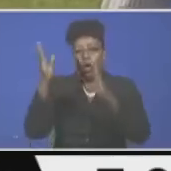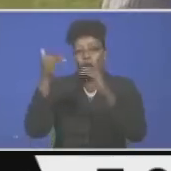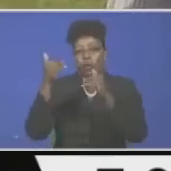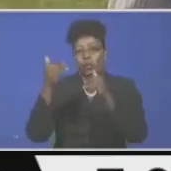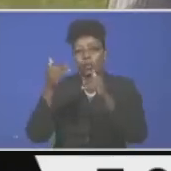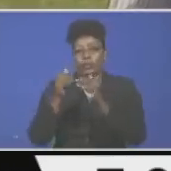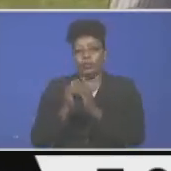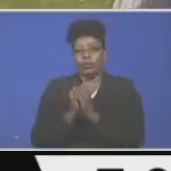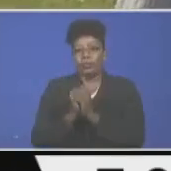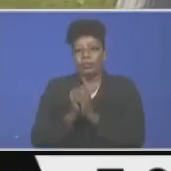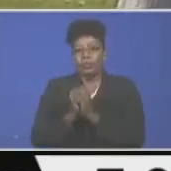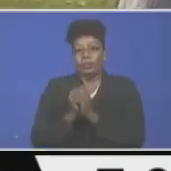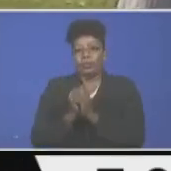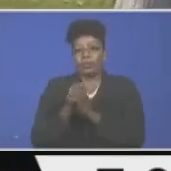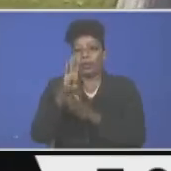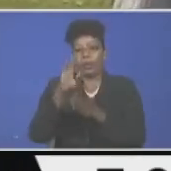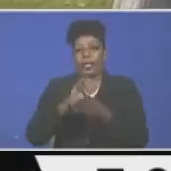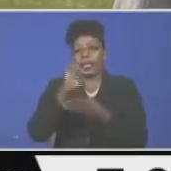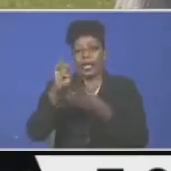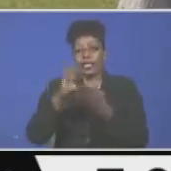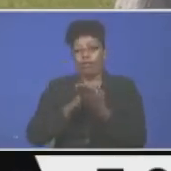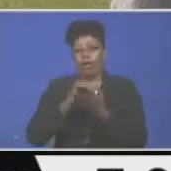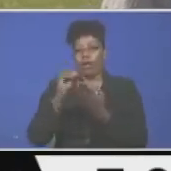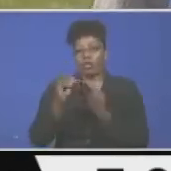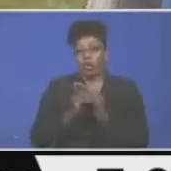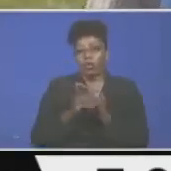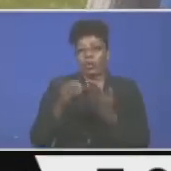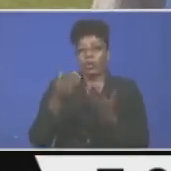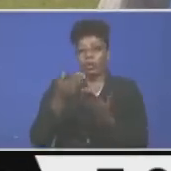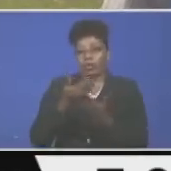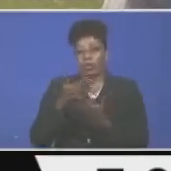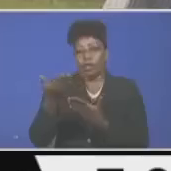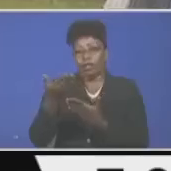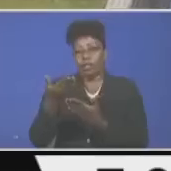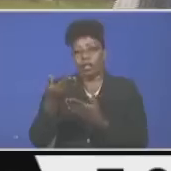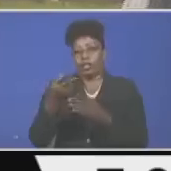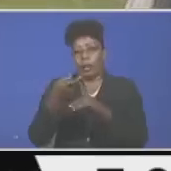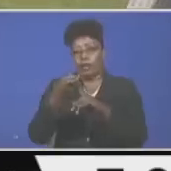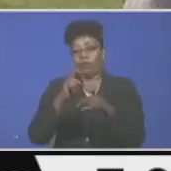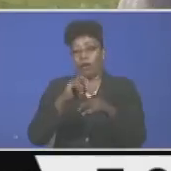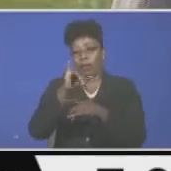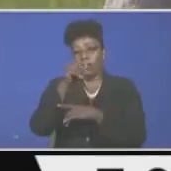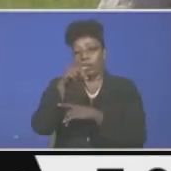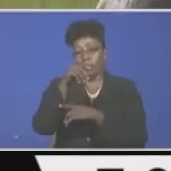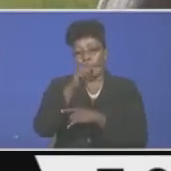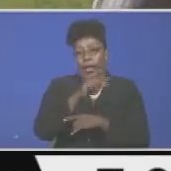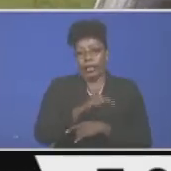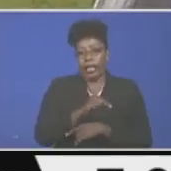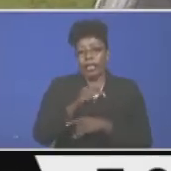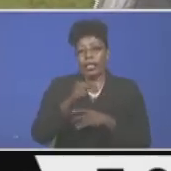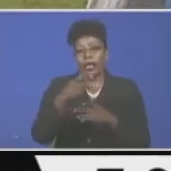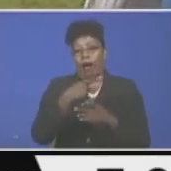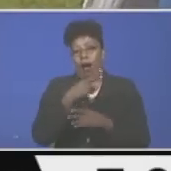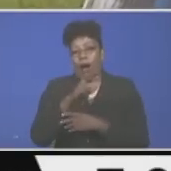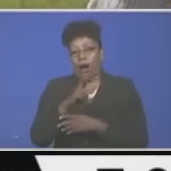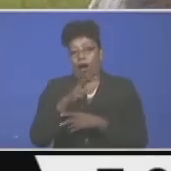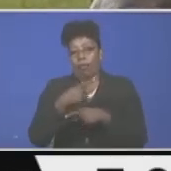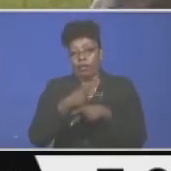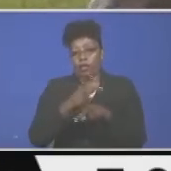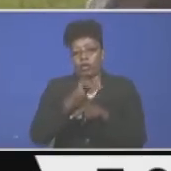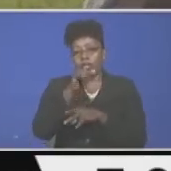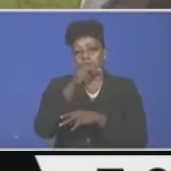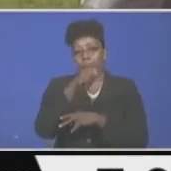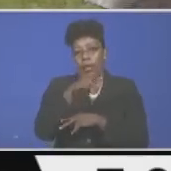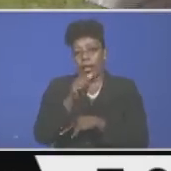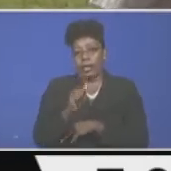hopefully by the end of October. The goods are en route to us now from Japan, okay? So all the goods were produced in Japan and they were